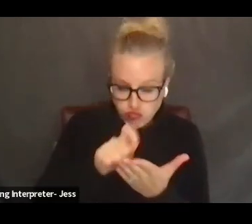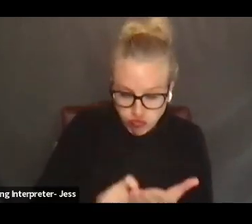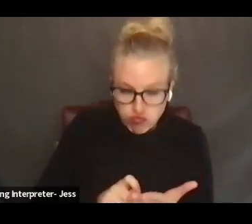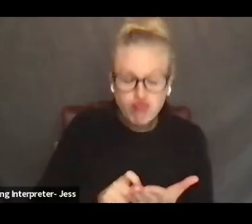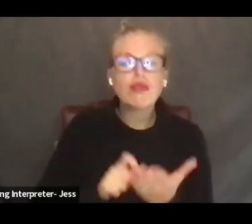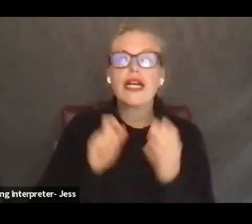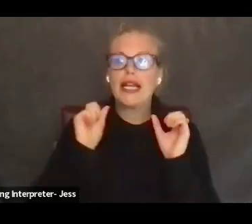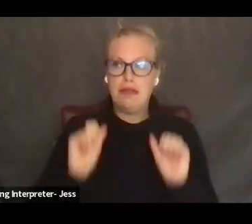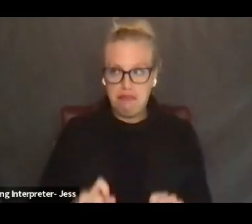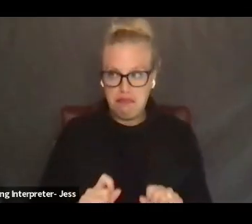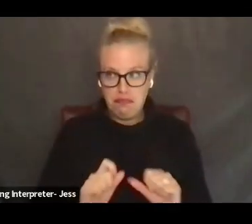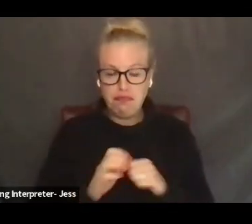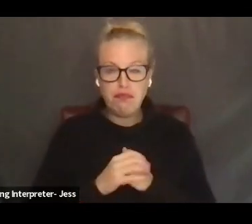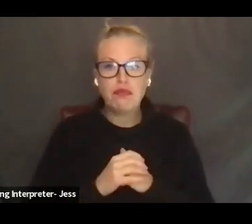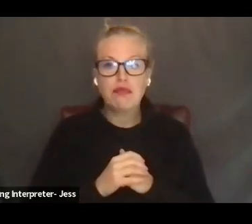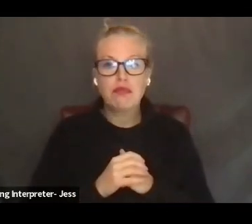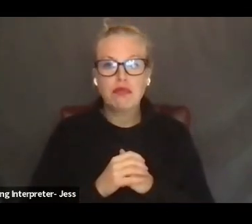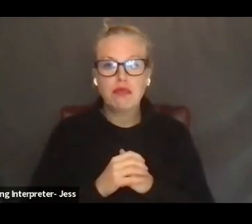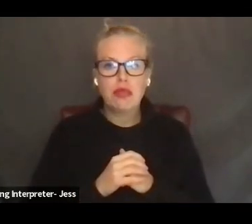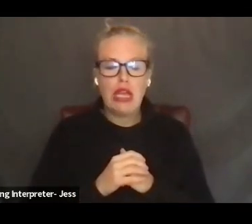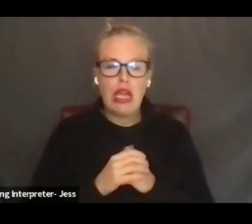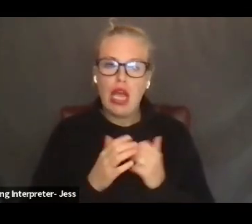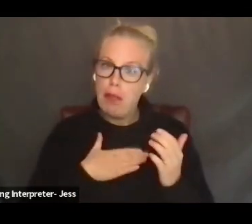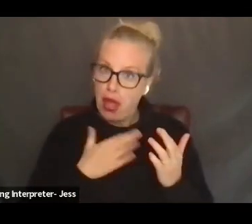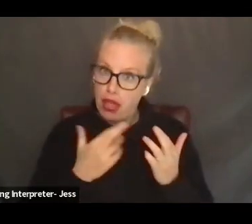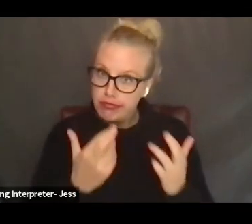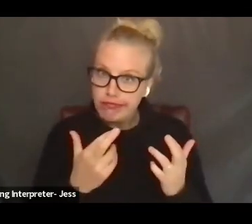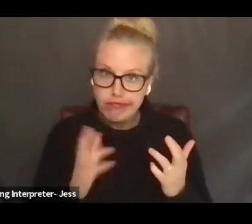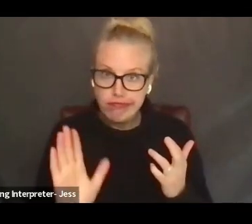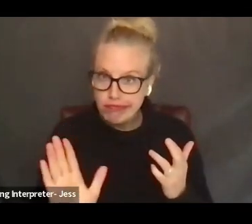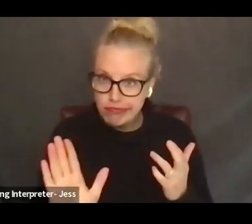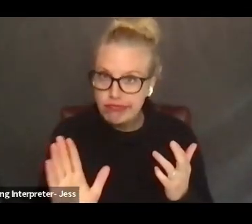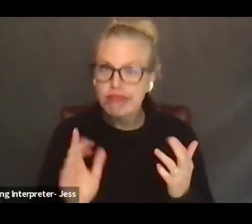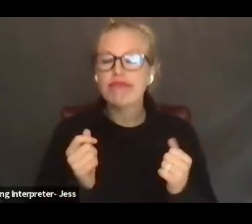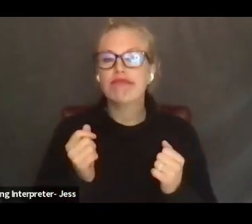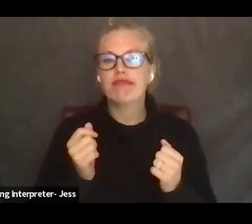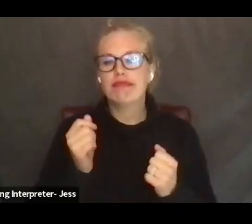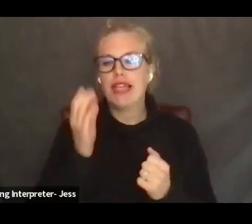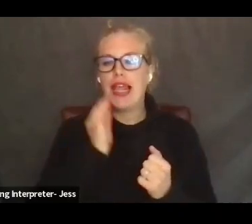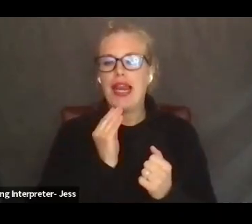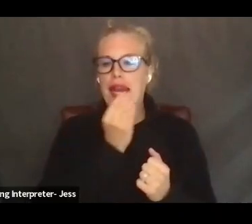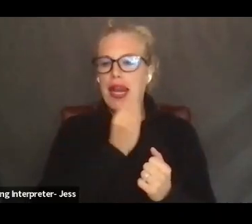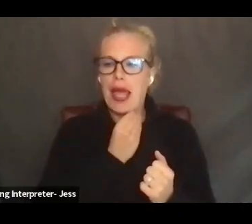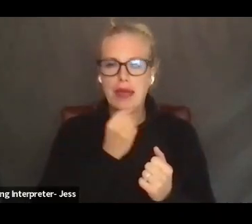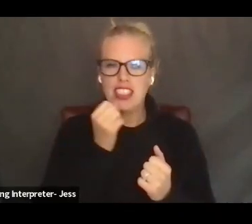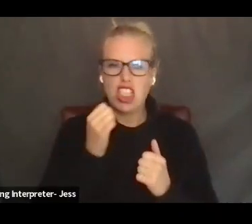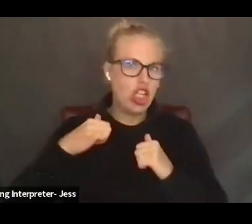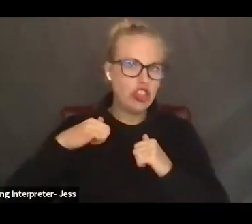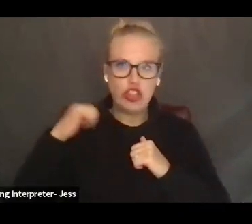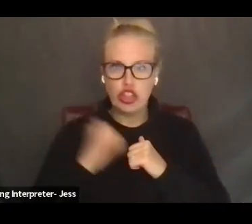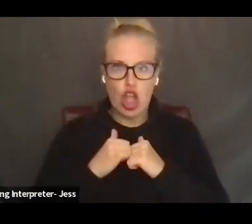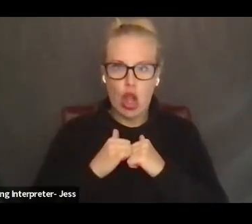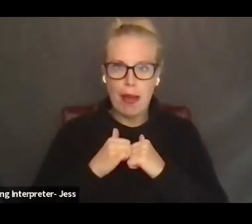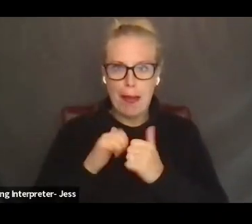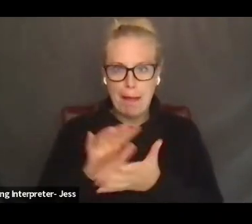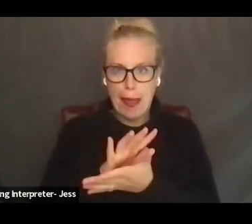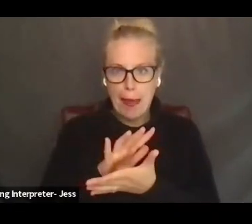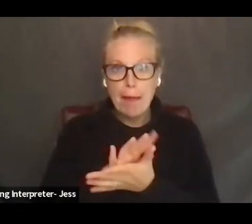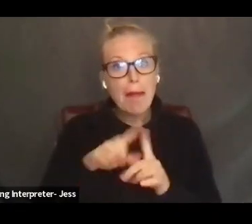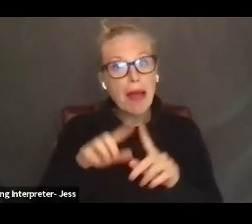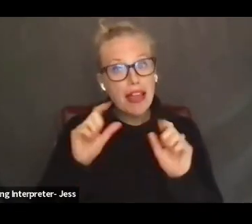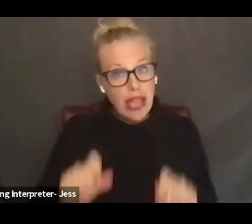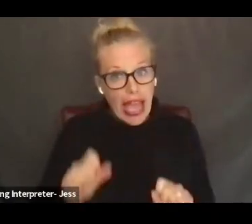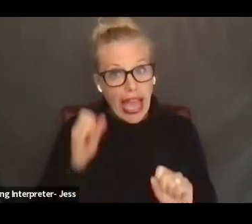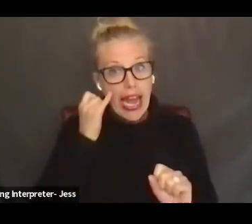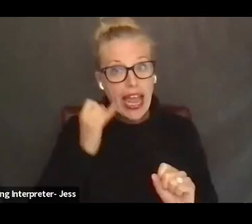You can do that. I wouldn't recommend it because napkins aren't very durable paper wise, but you can do it as